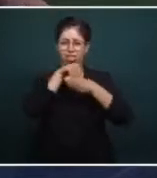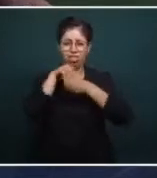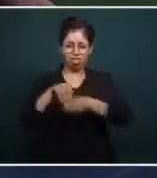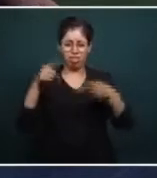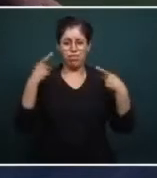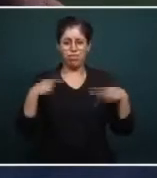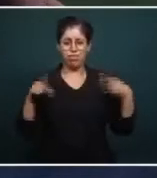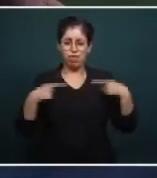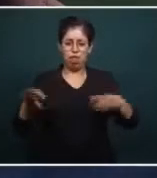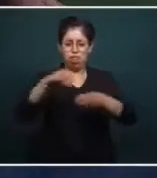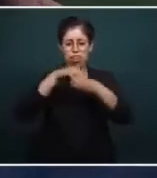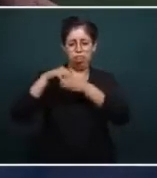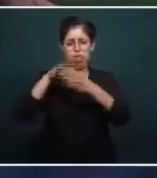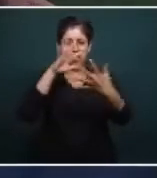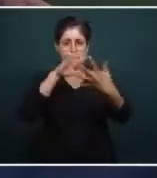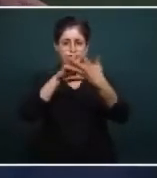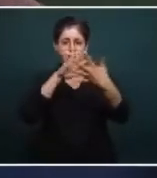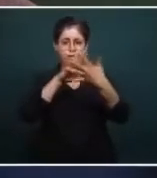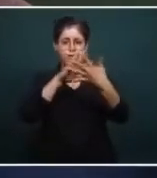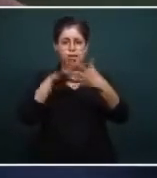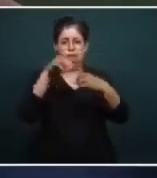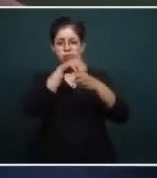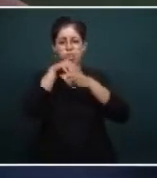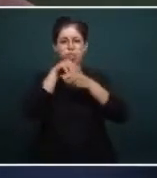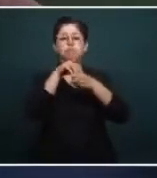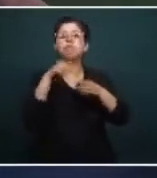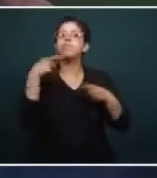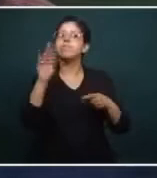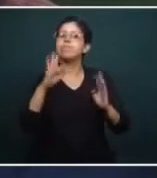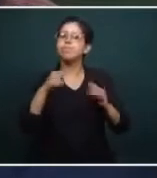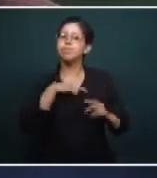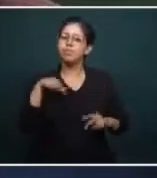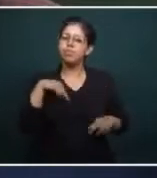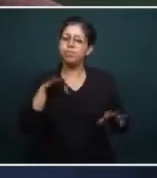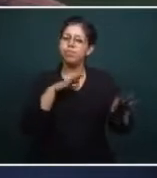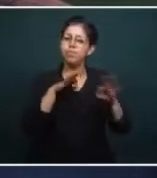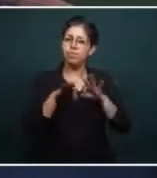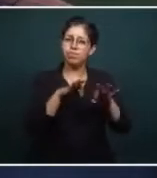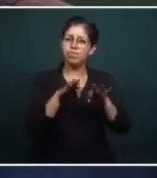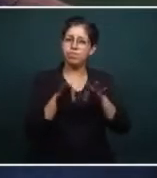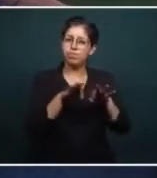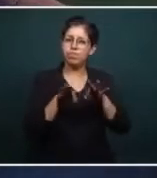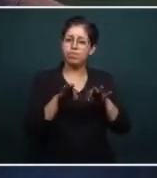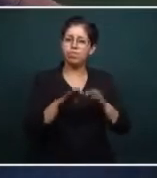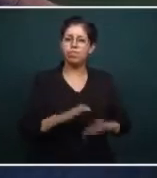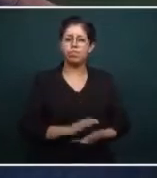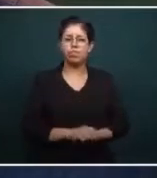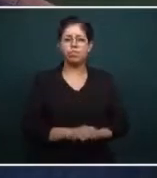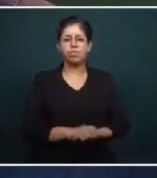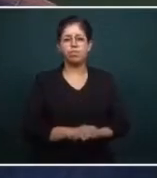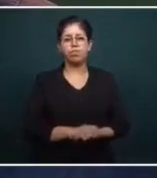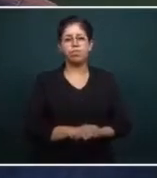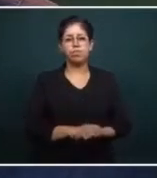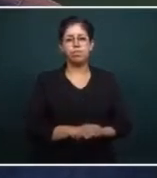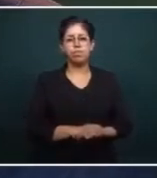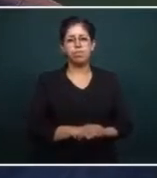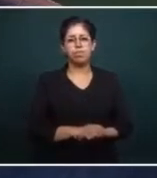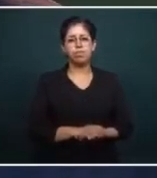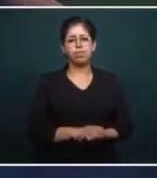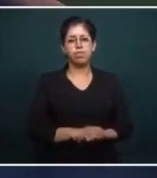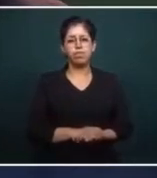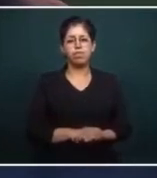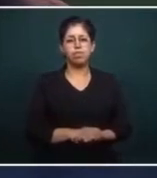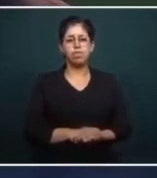sobrepoblación, overpopulation, ya se está actuando. and we are También acting on it. eh, And no also,